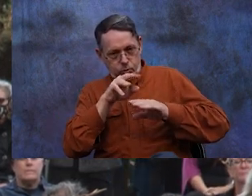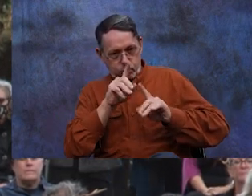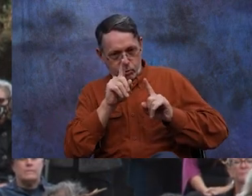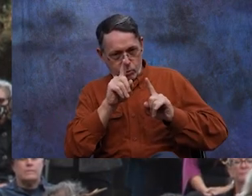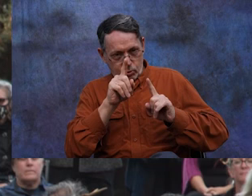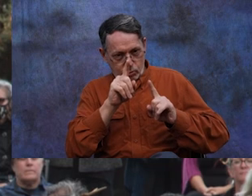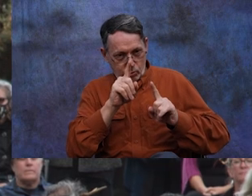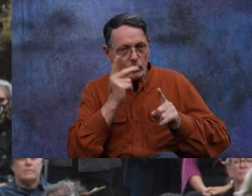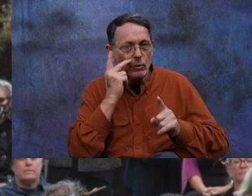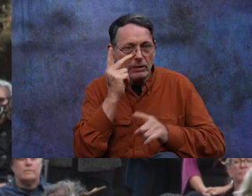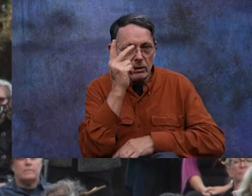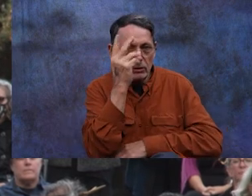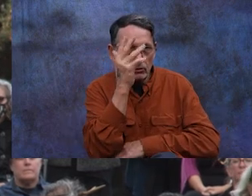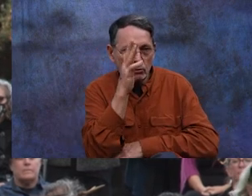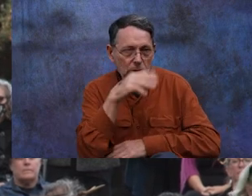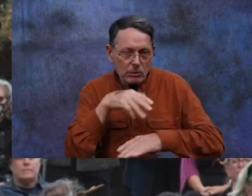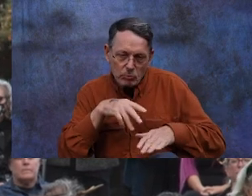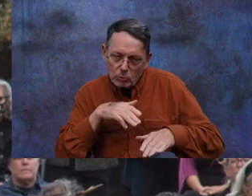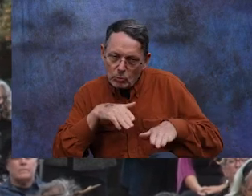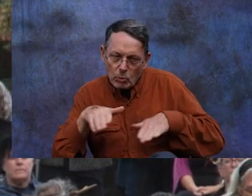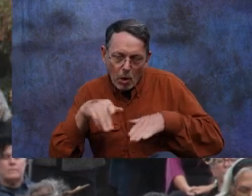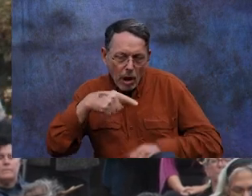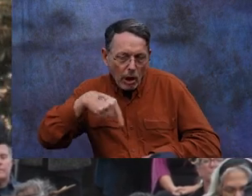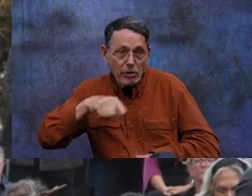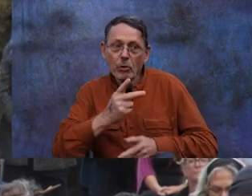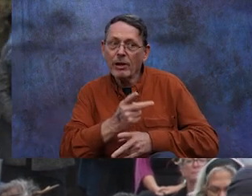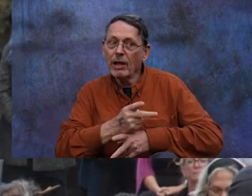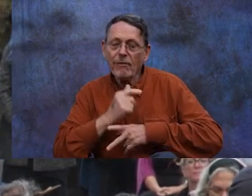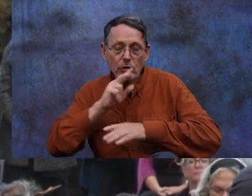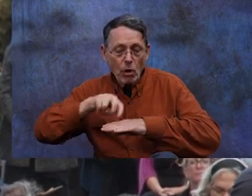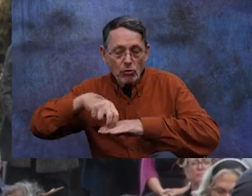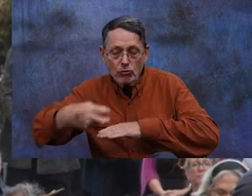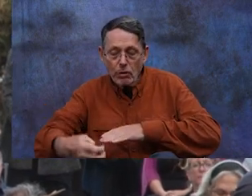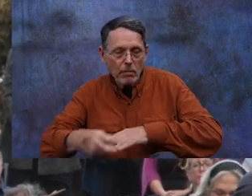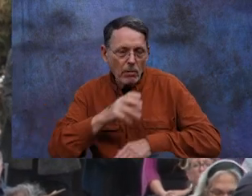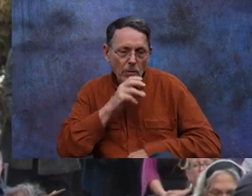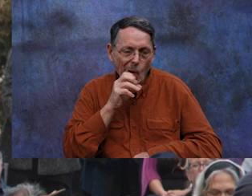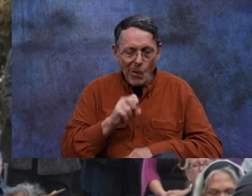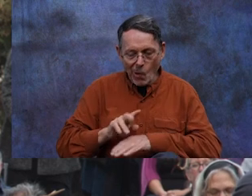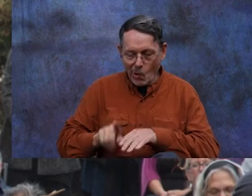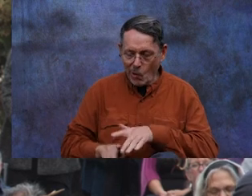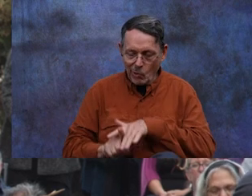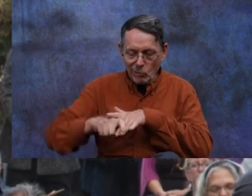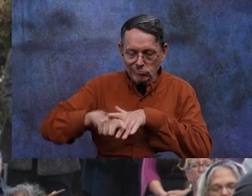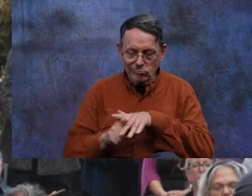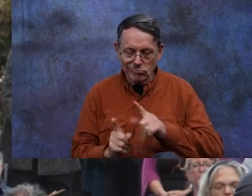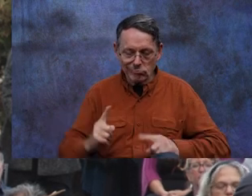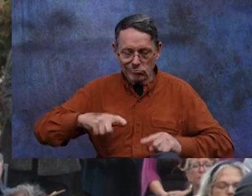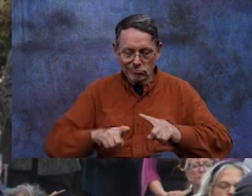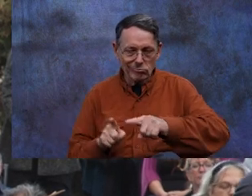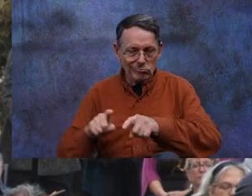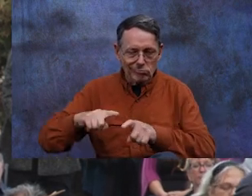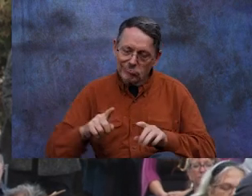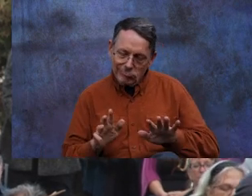you see this oak tree and you walk around it, being careful not to trip on the ancient roots. And